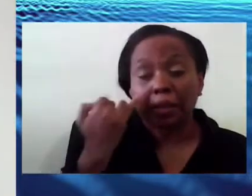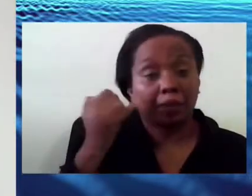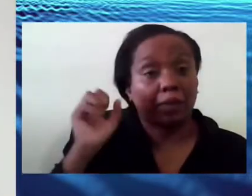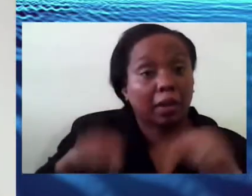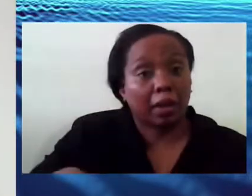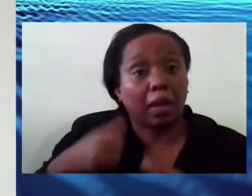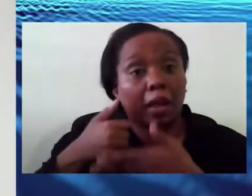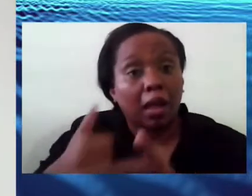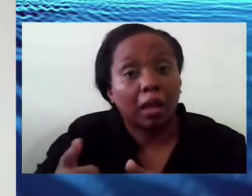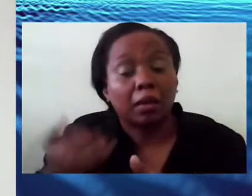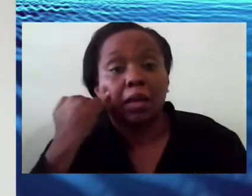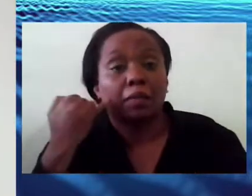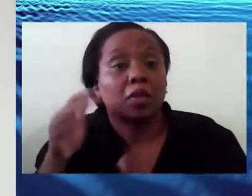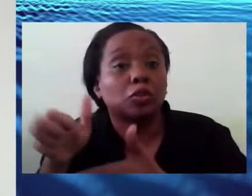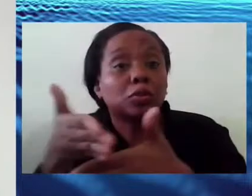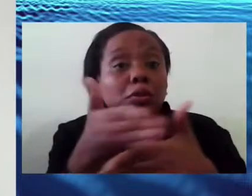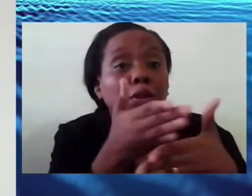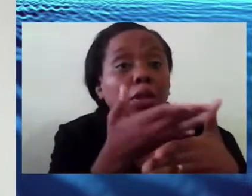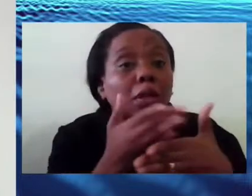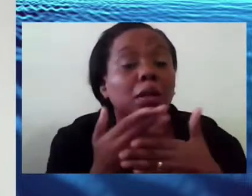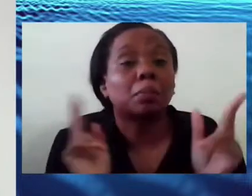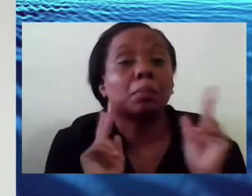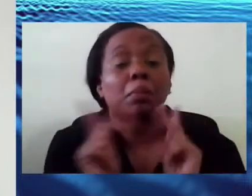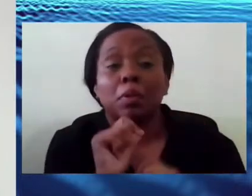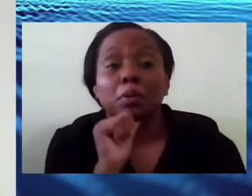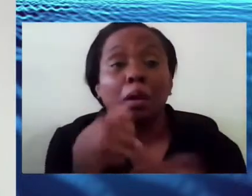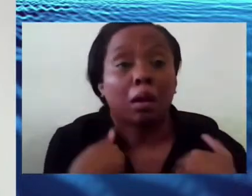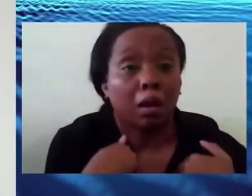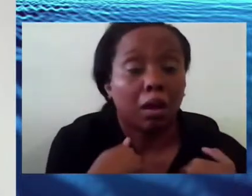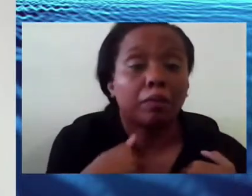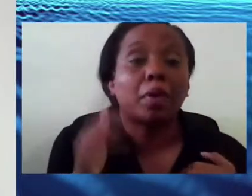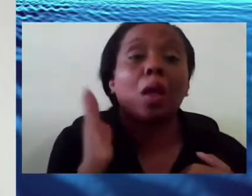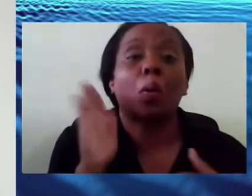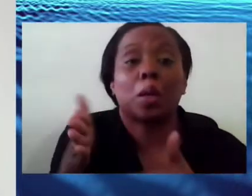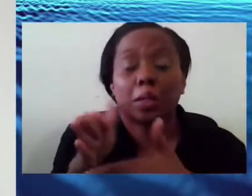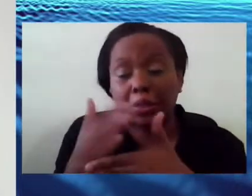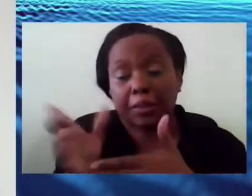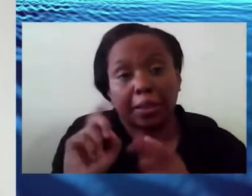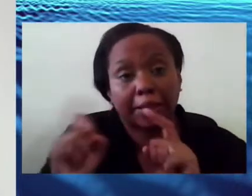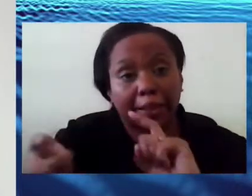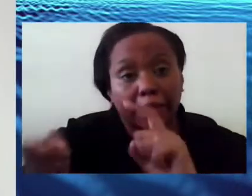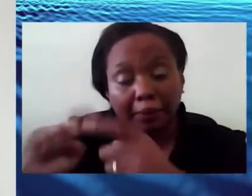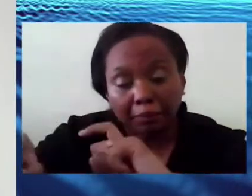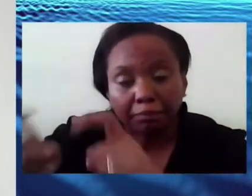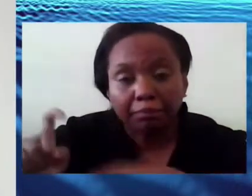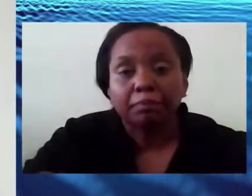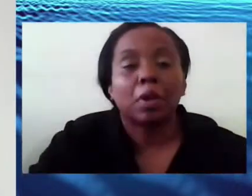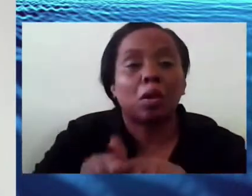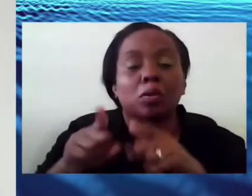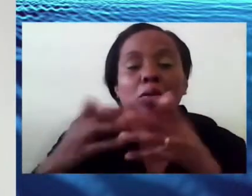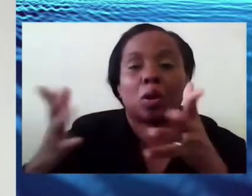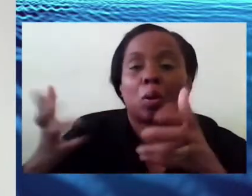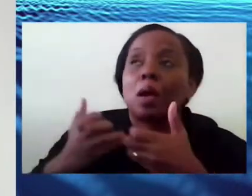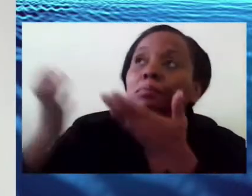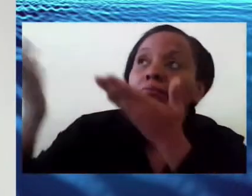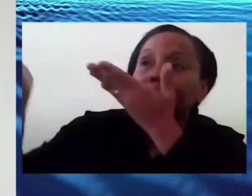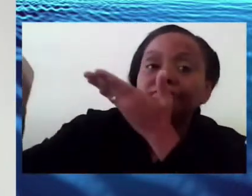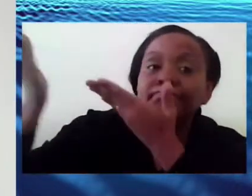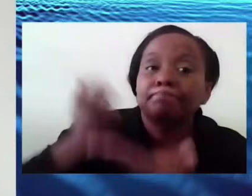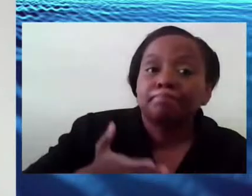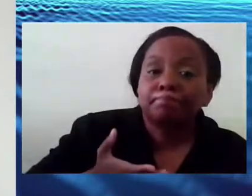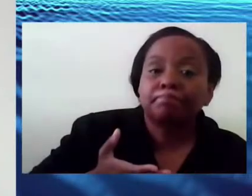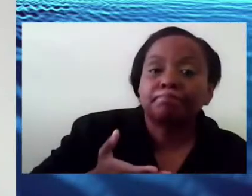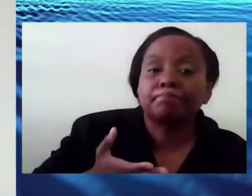able to share so that those who don't have may be able to get some. We're looking at trying to import some sort of